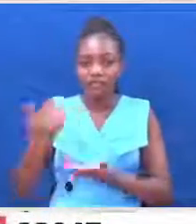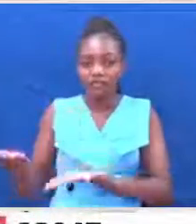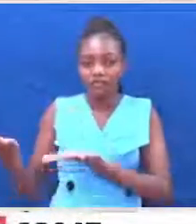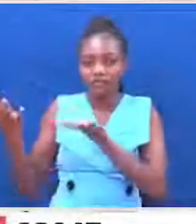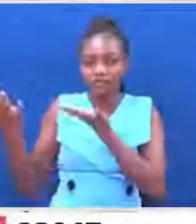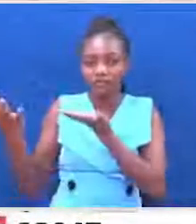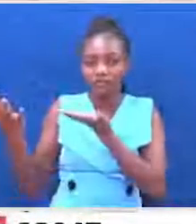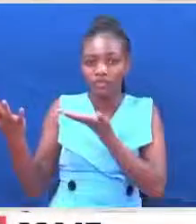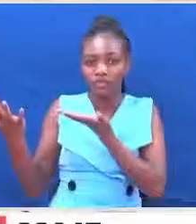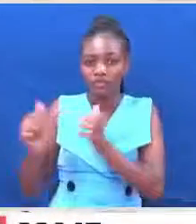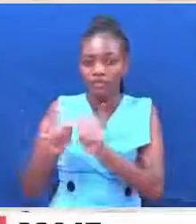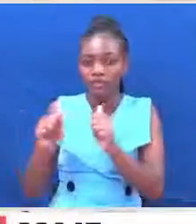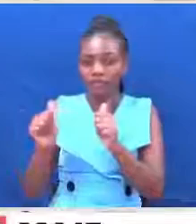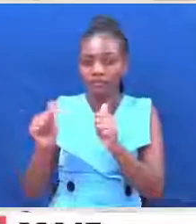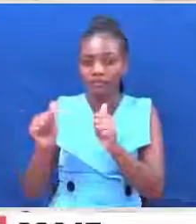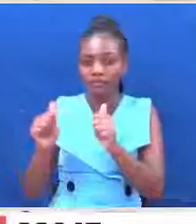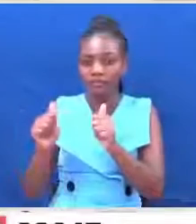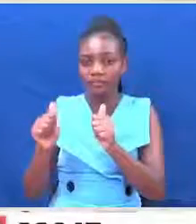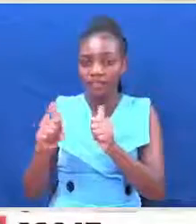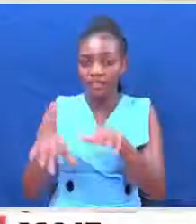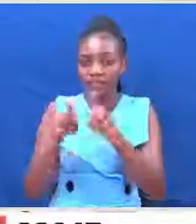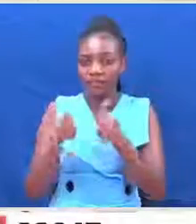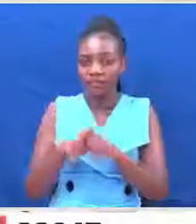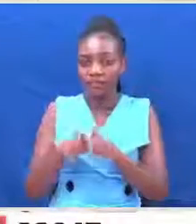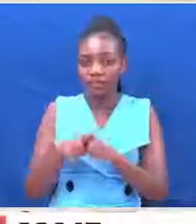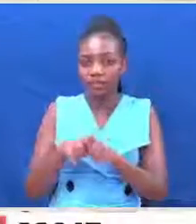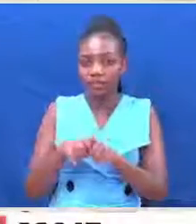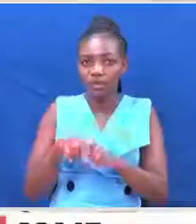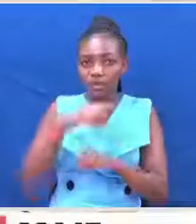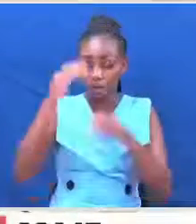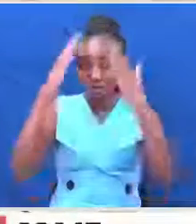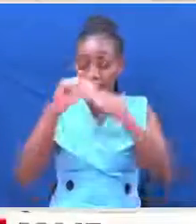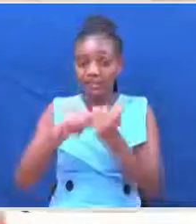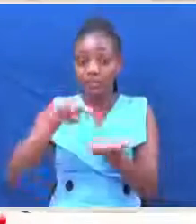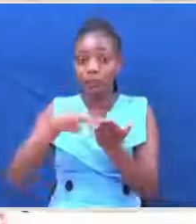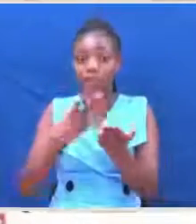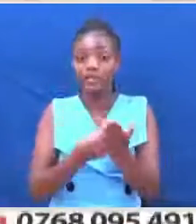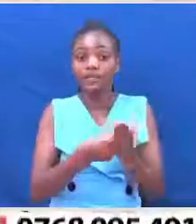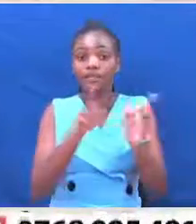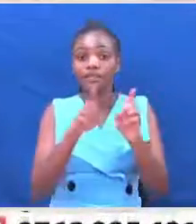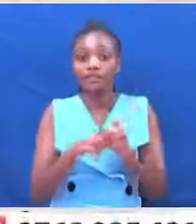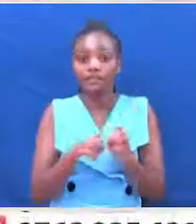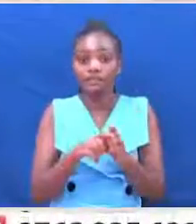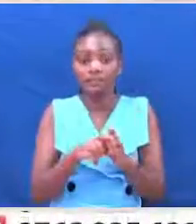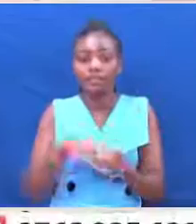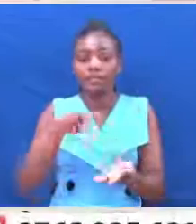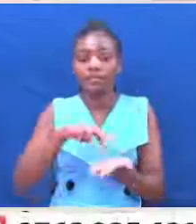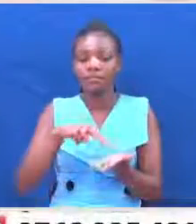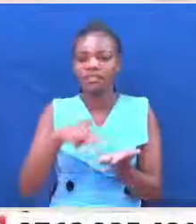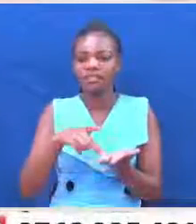in project completion, absorption of project funding, as well as accountability of